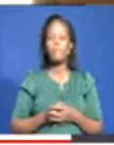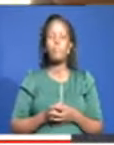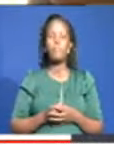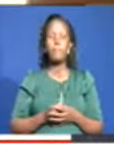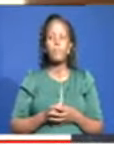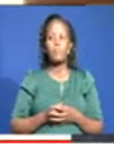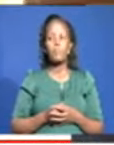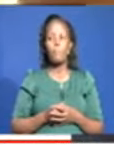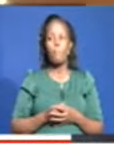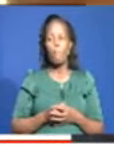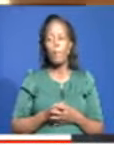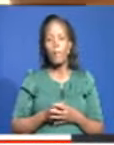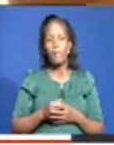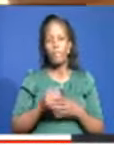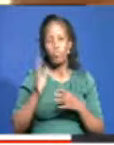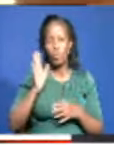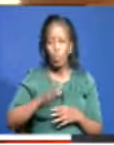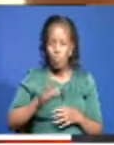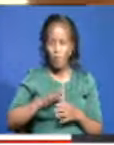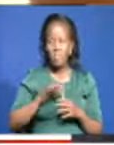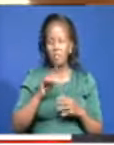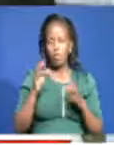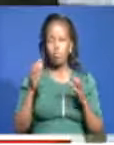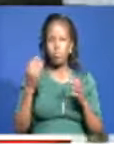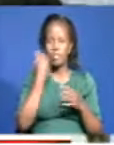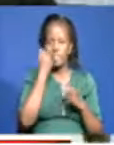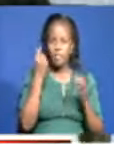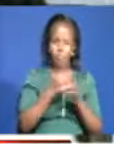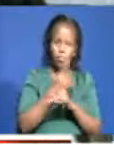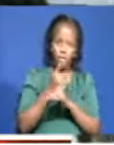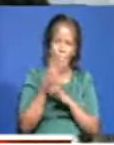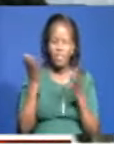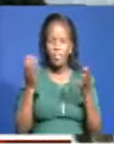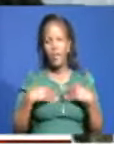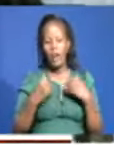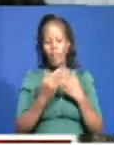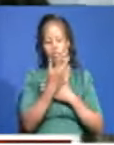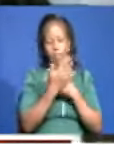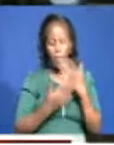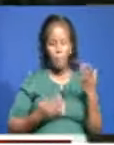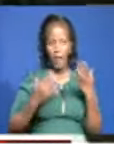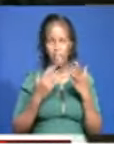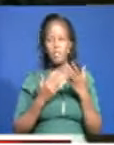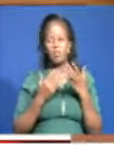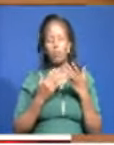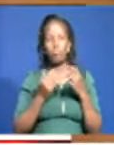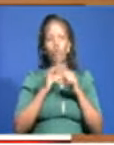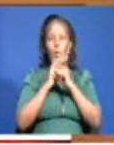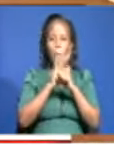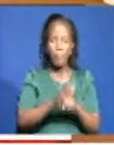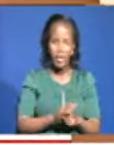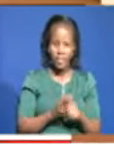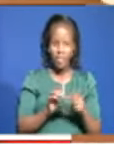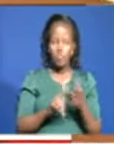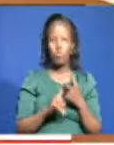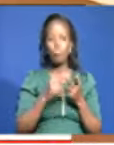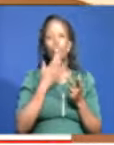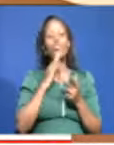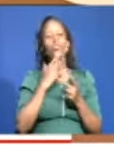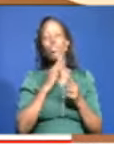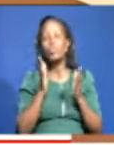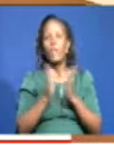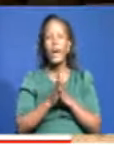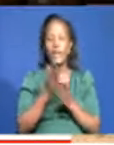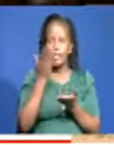The patients are taken through different tests from blood pressure, blood sugar and weight measurements. The screening involves